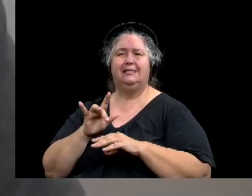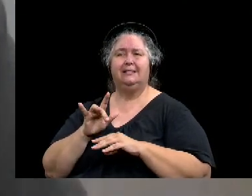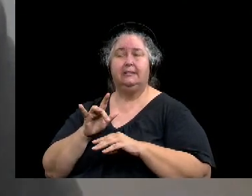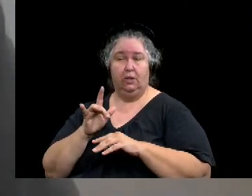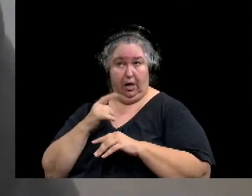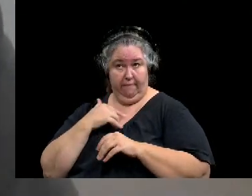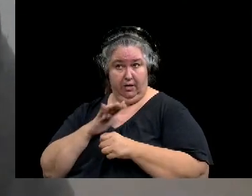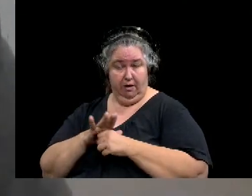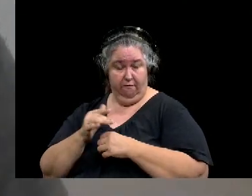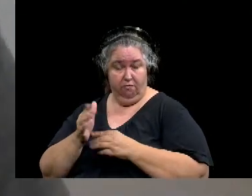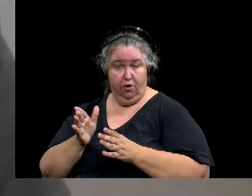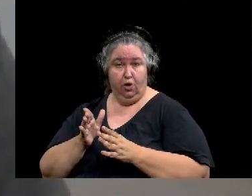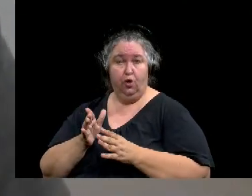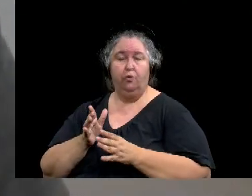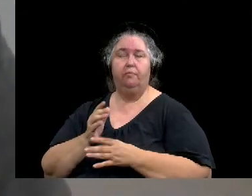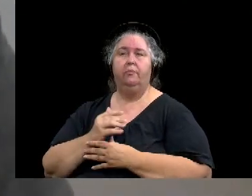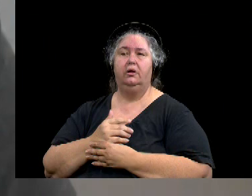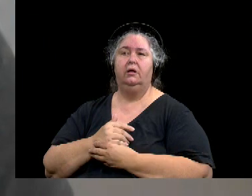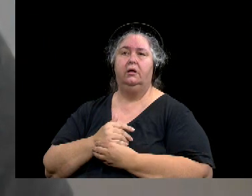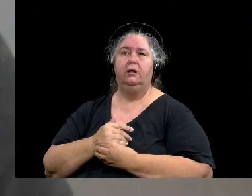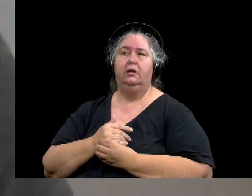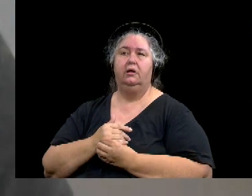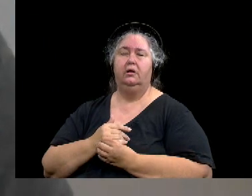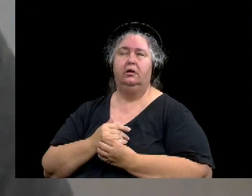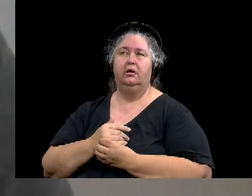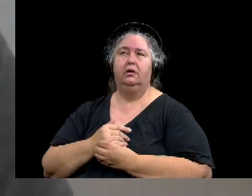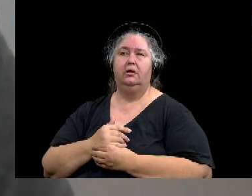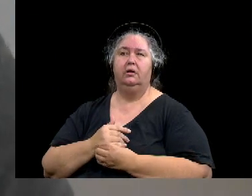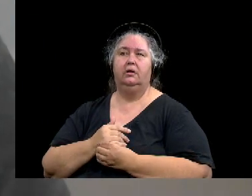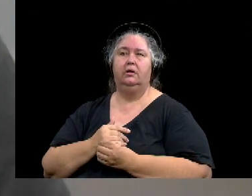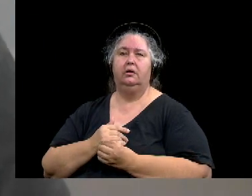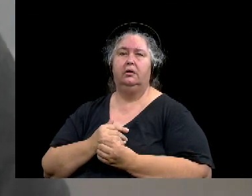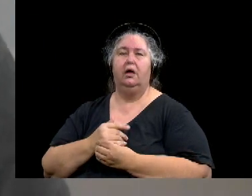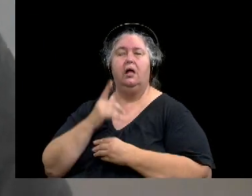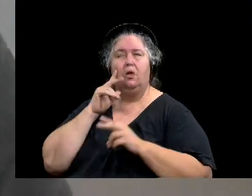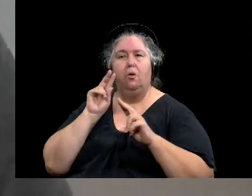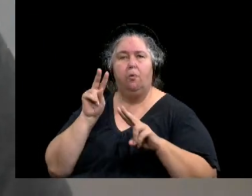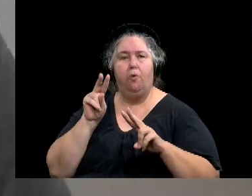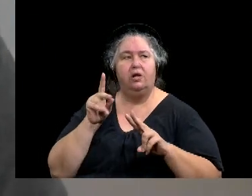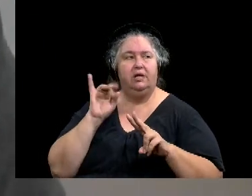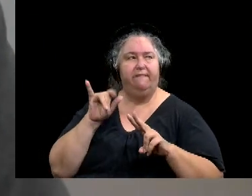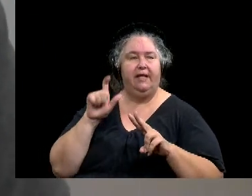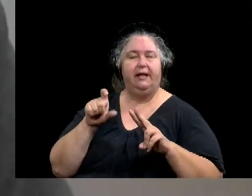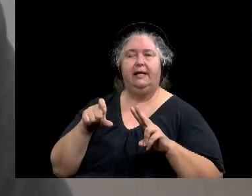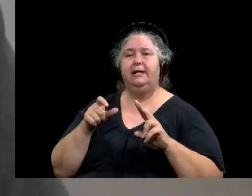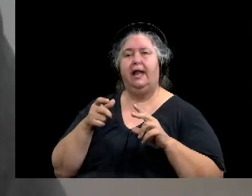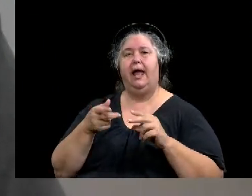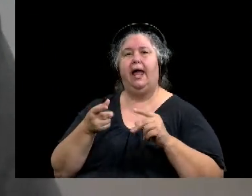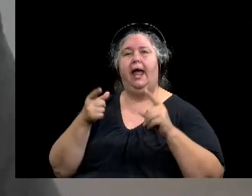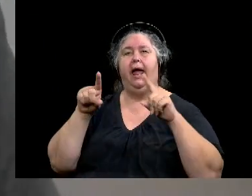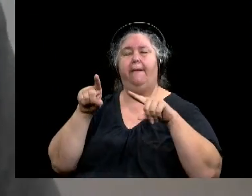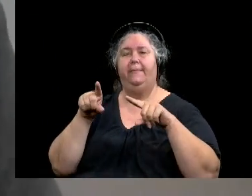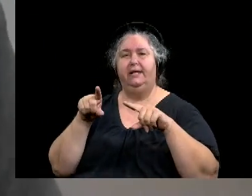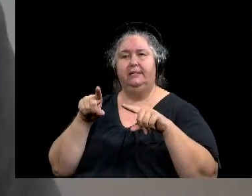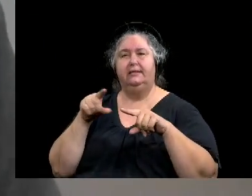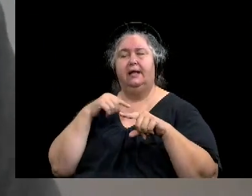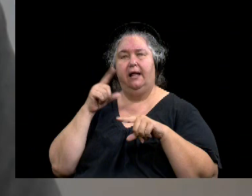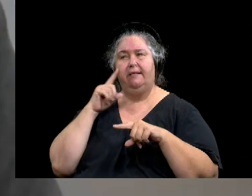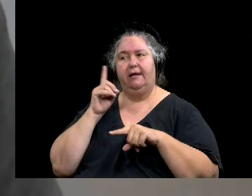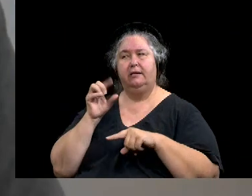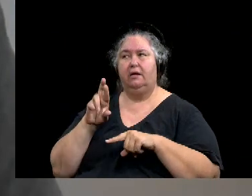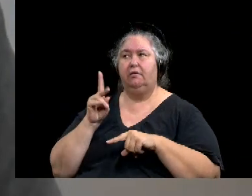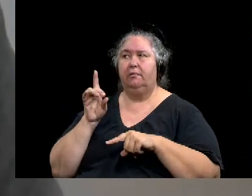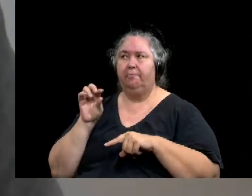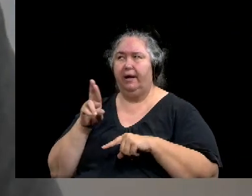additional capacity in the unlikely event that need arises. I do think that Dr. Becker and